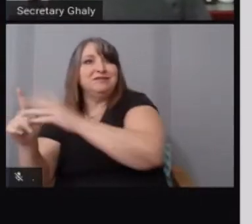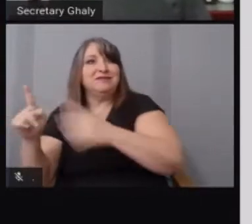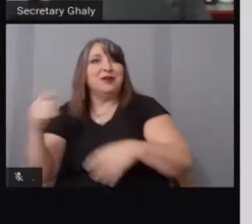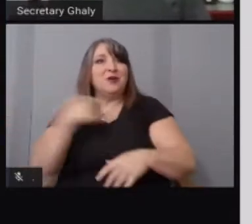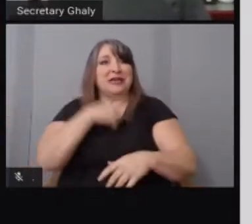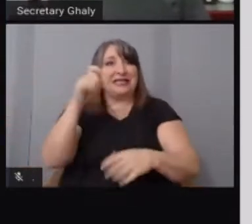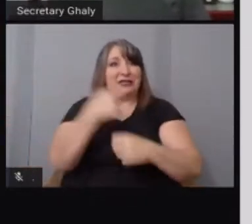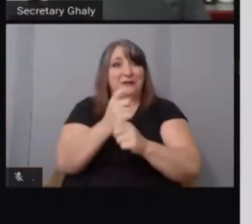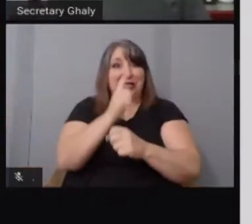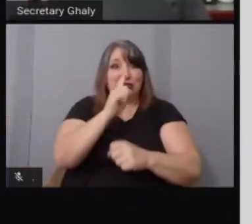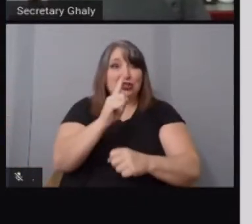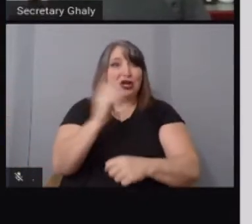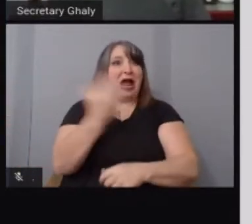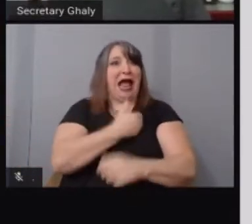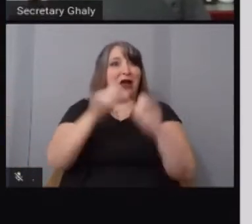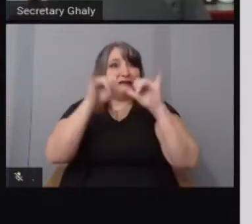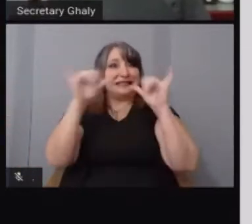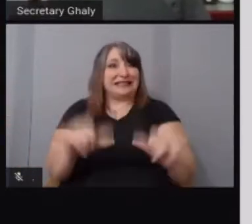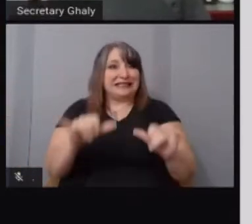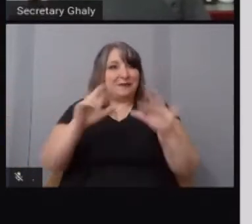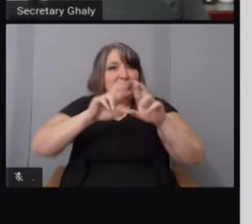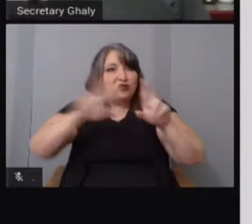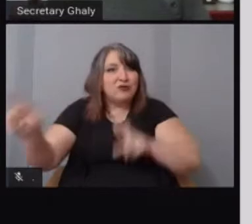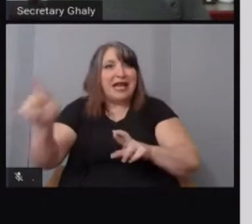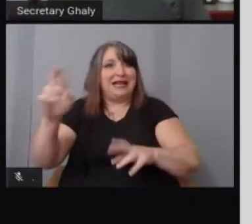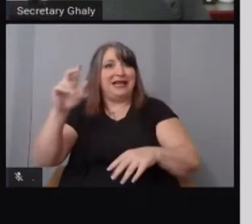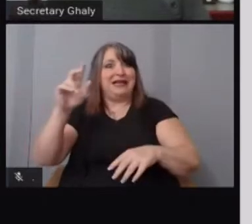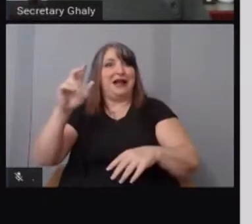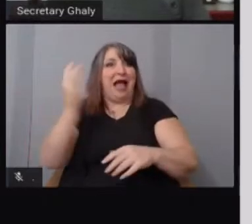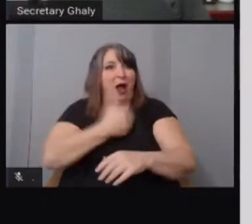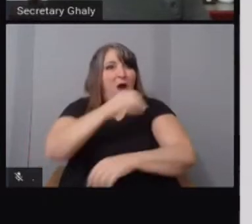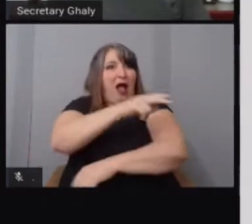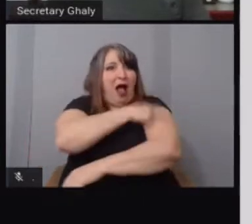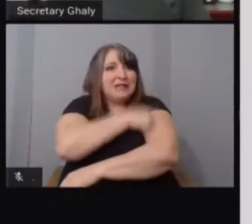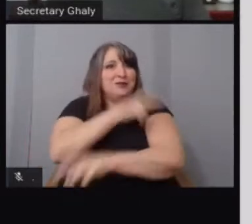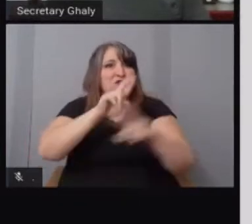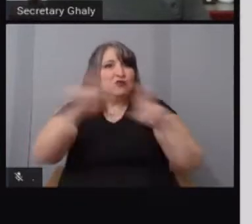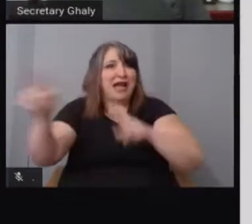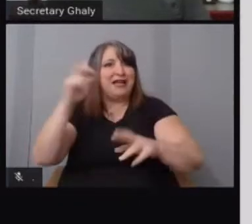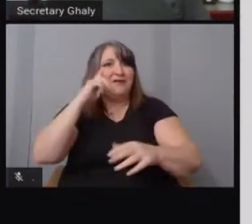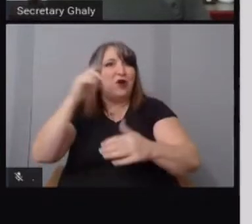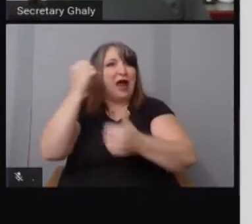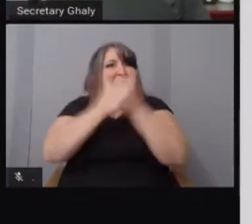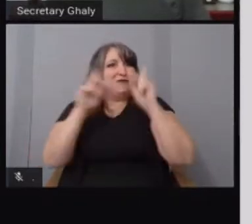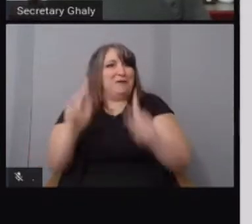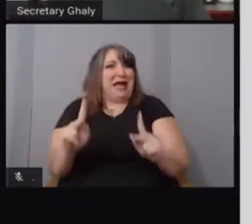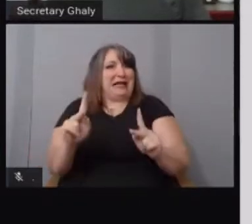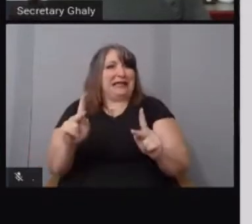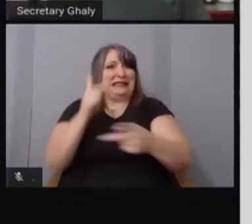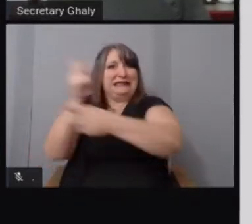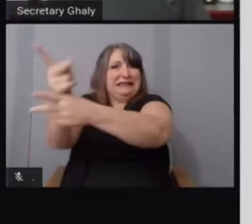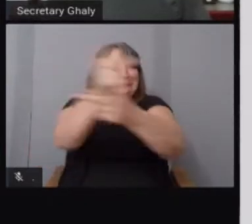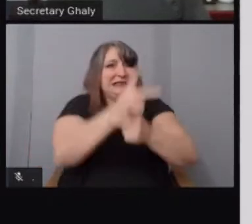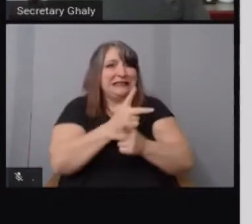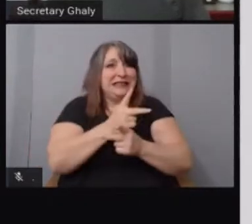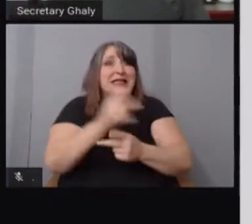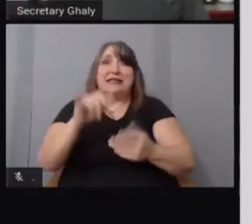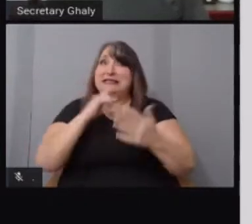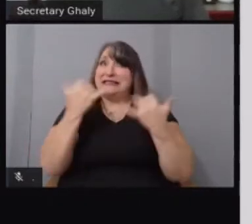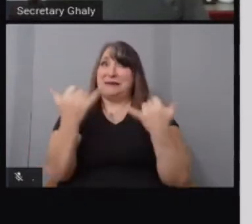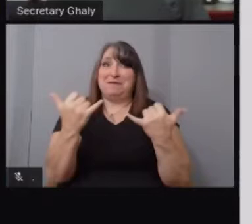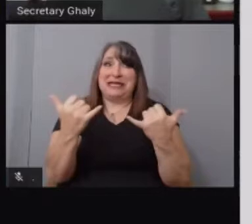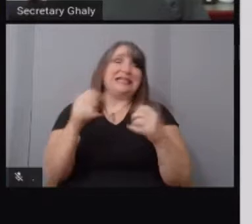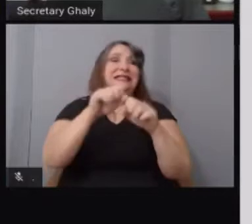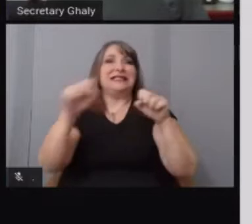need to make sure that our system is ready for that part of our population as well. So This is an important, immediate situation.